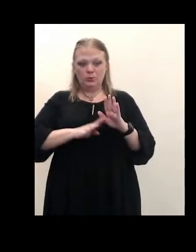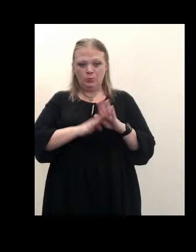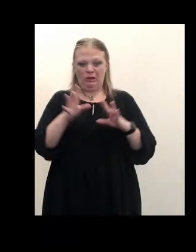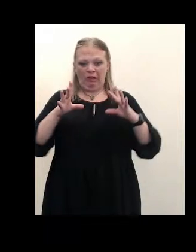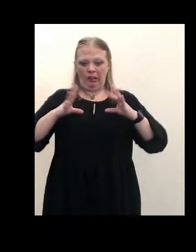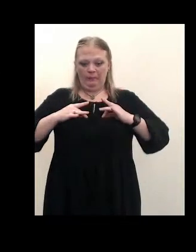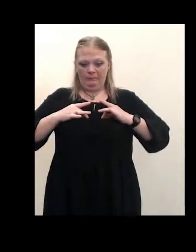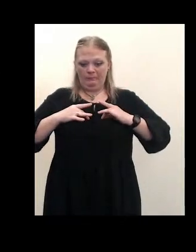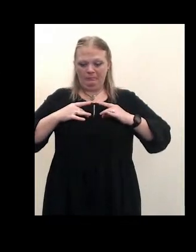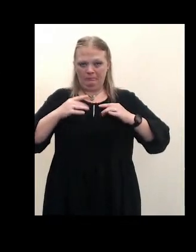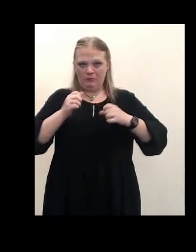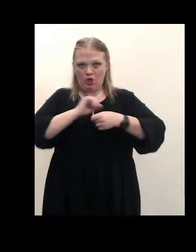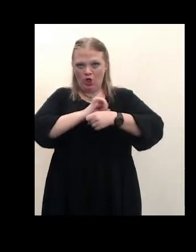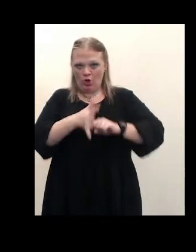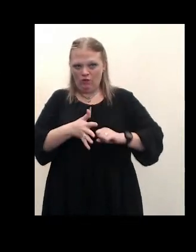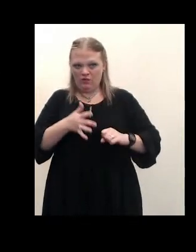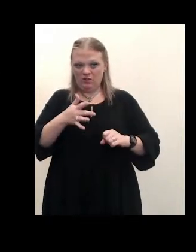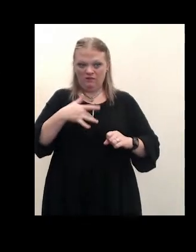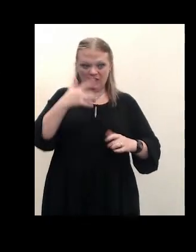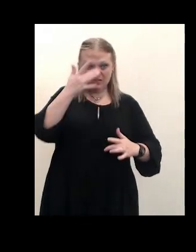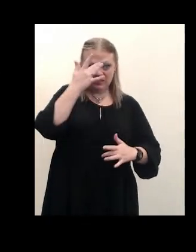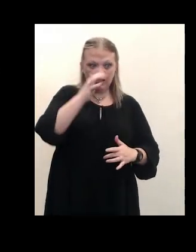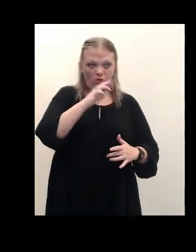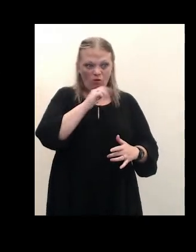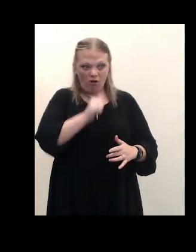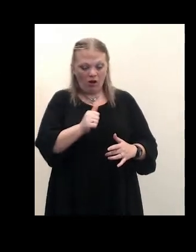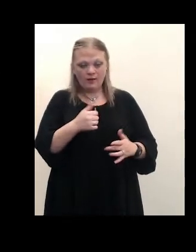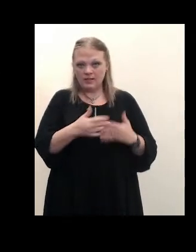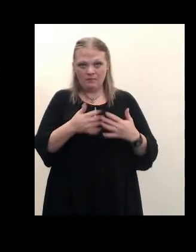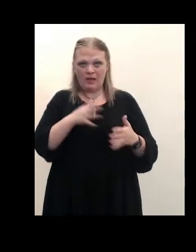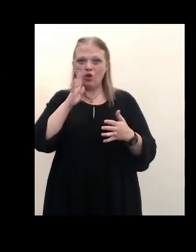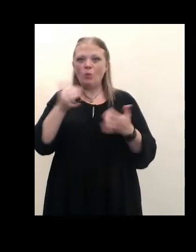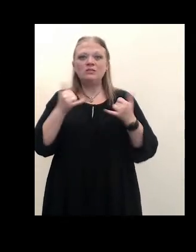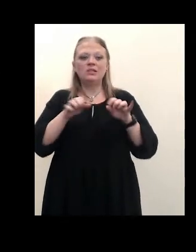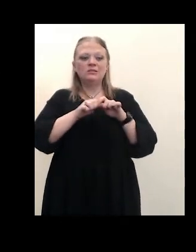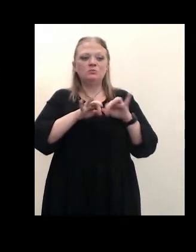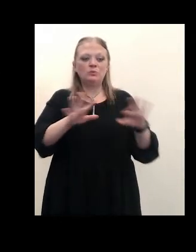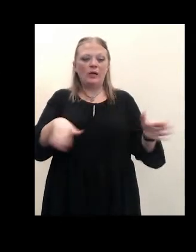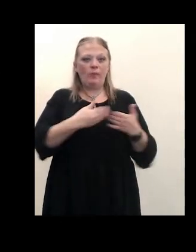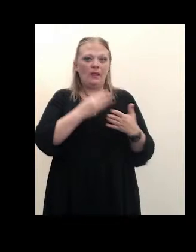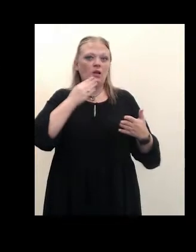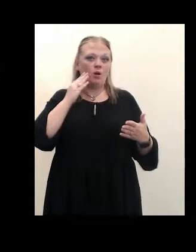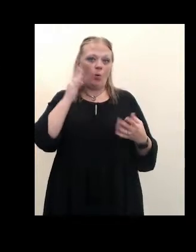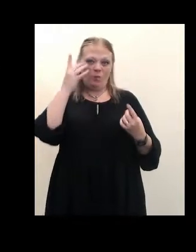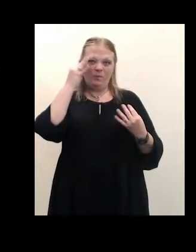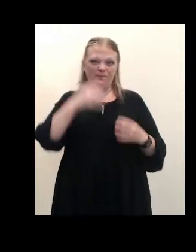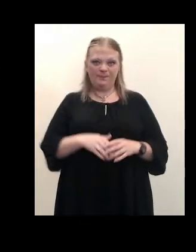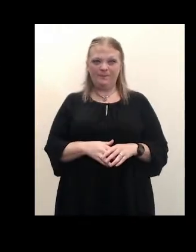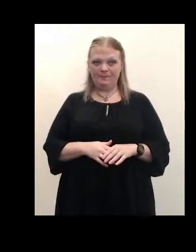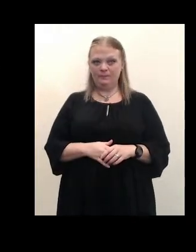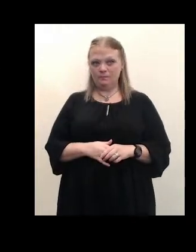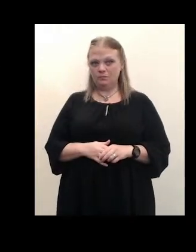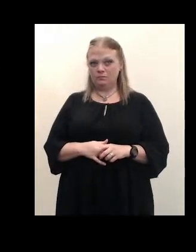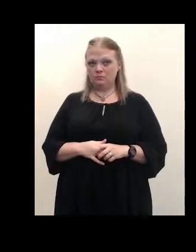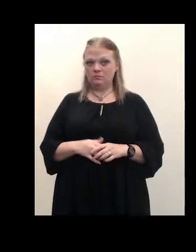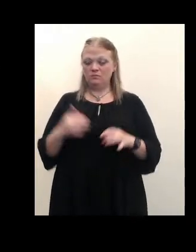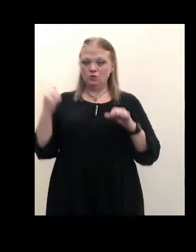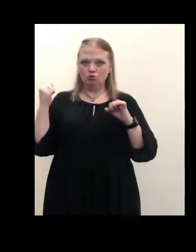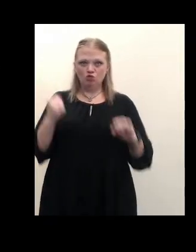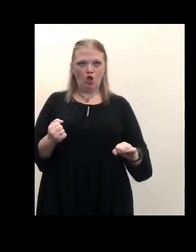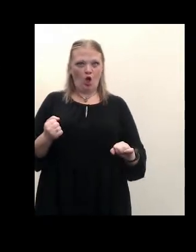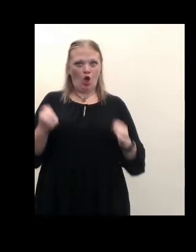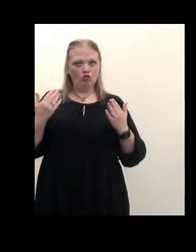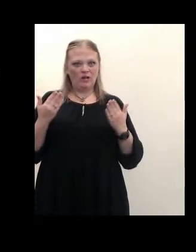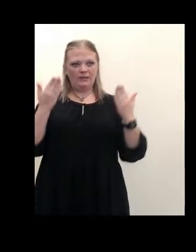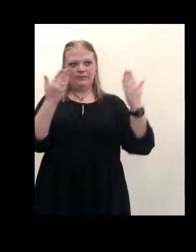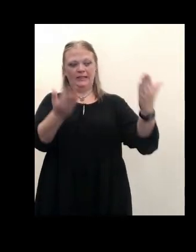symptomatic or not. They still will transmit it when they get home. So this is something to think about. So we are making strong recommendations to the child